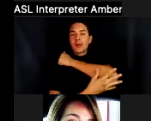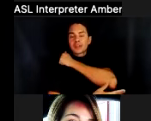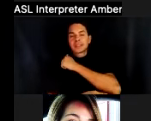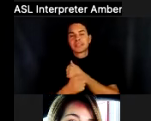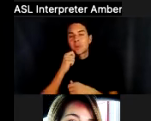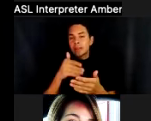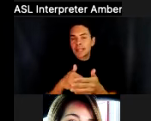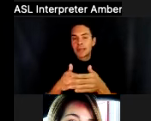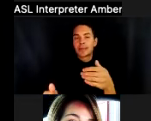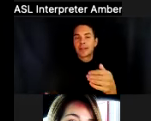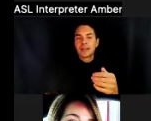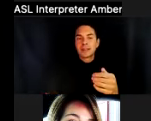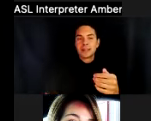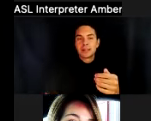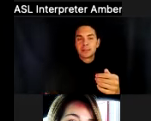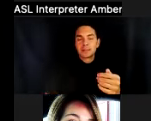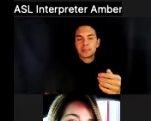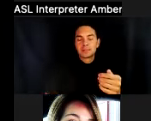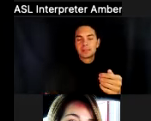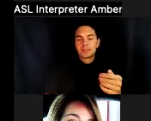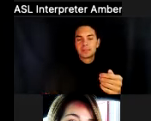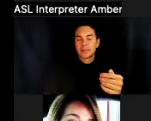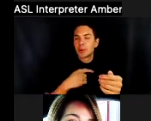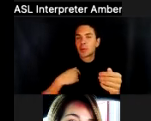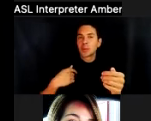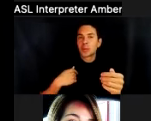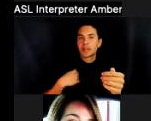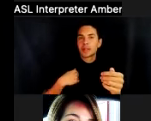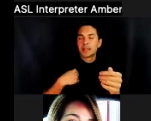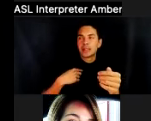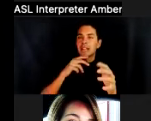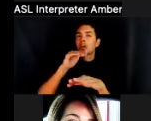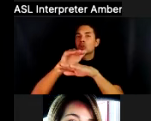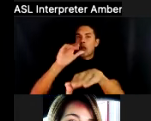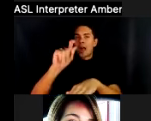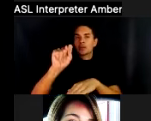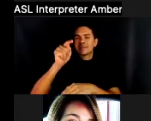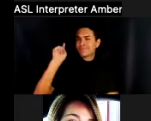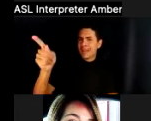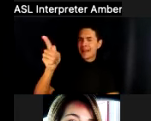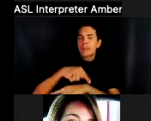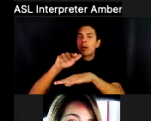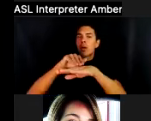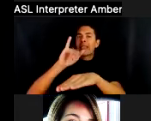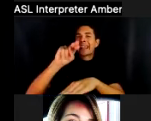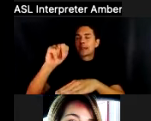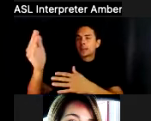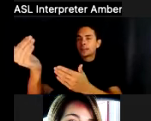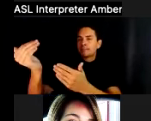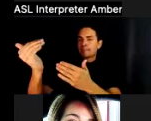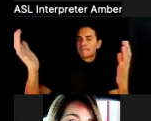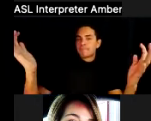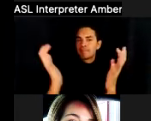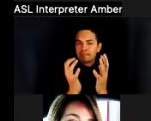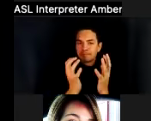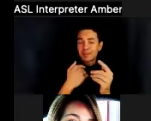um, you know, and calling people into the work, and in our own homes and families, like what are we accountable